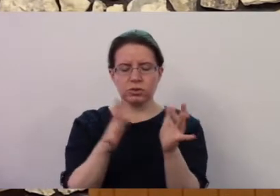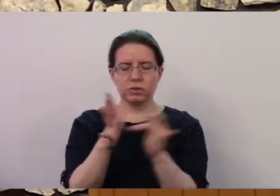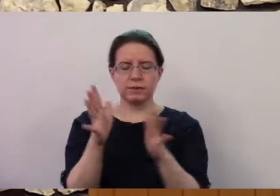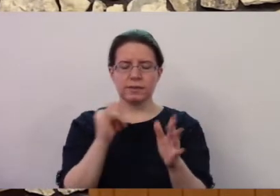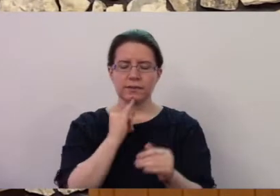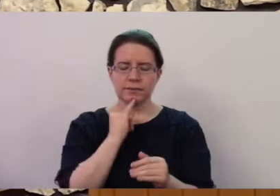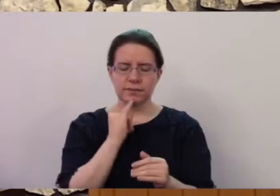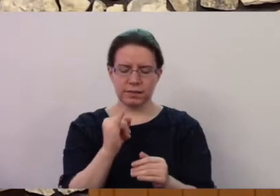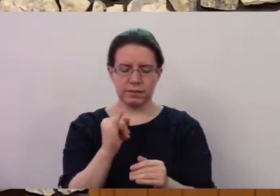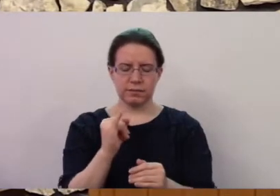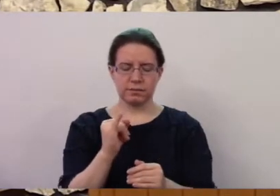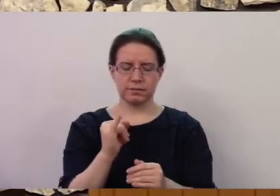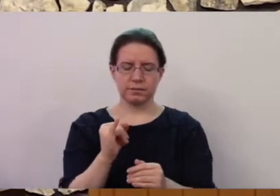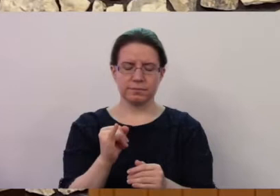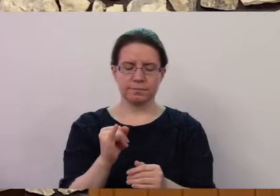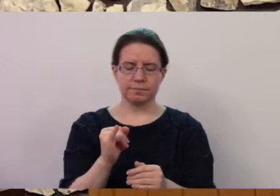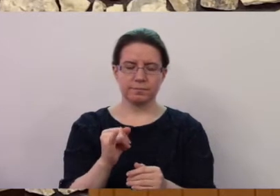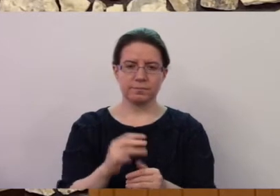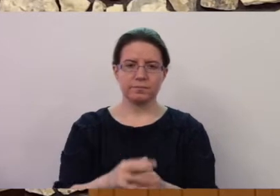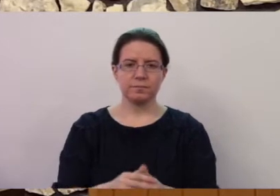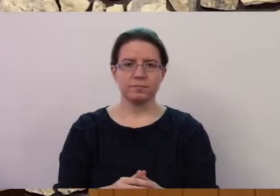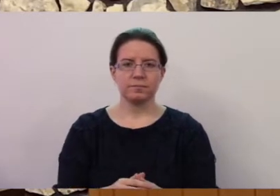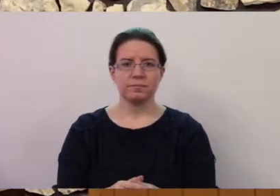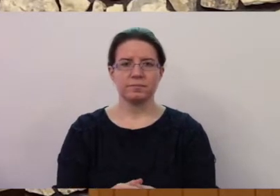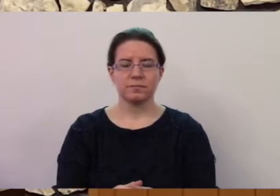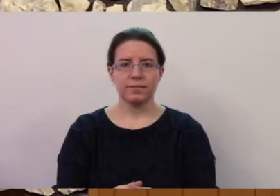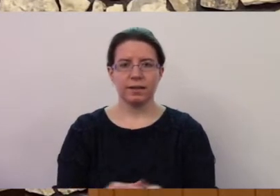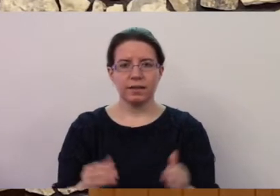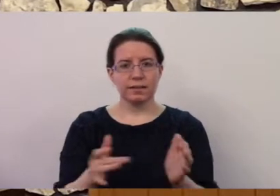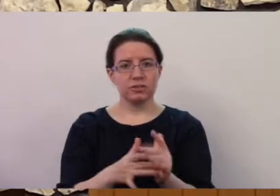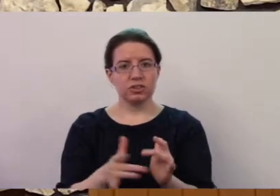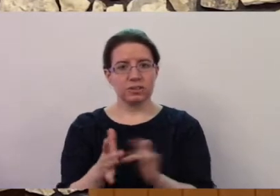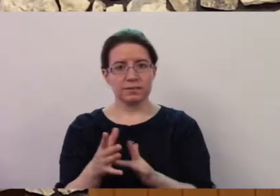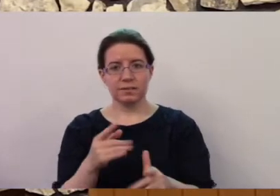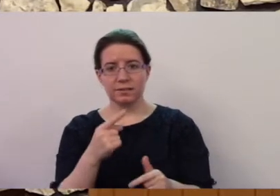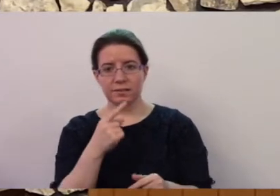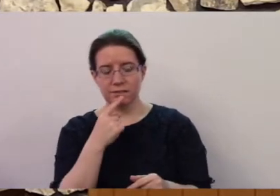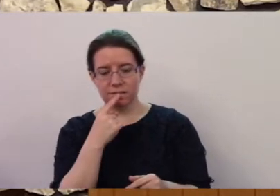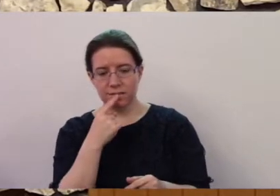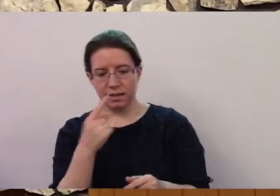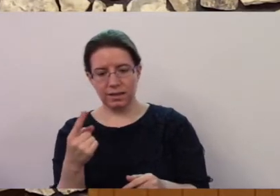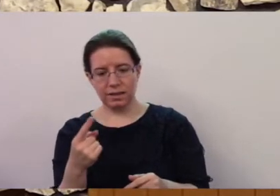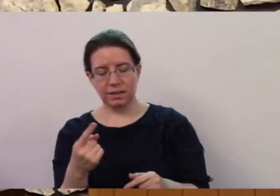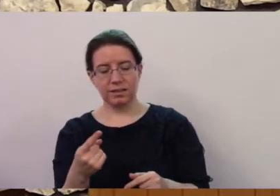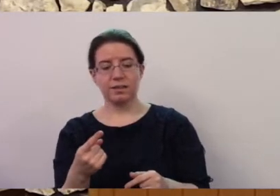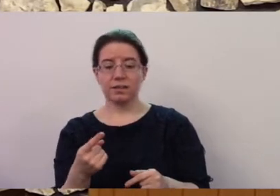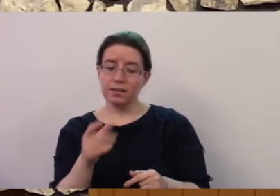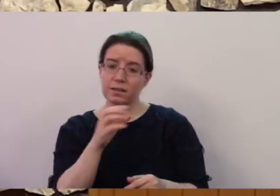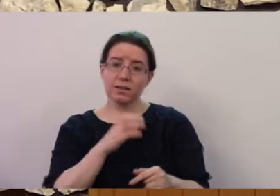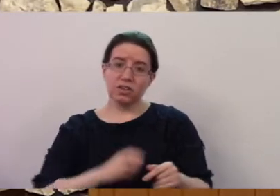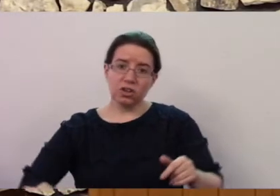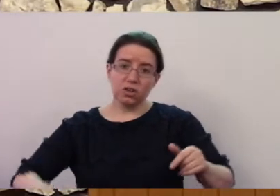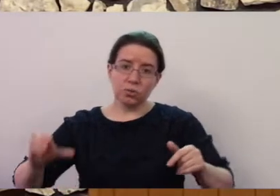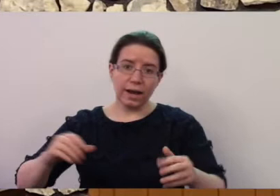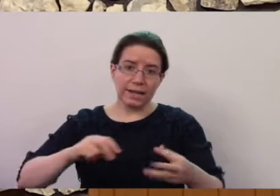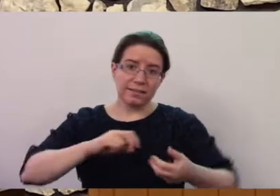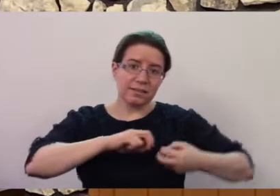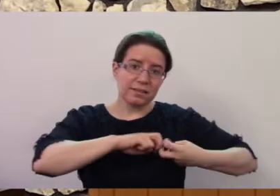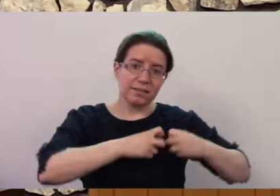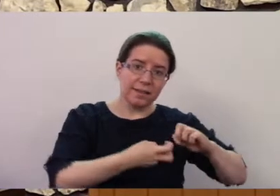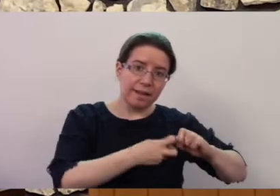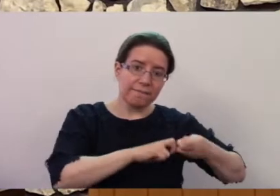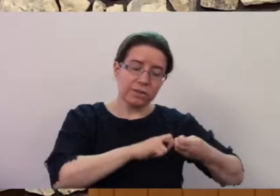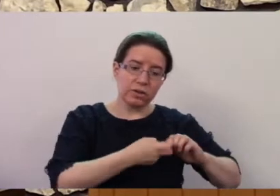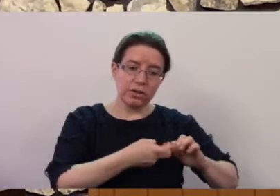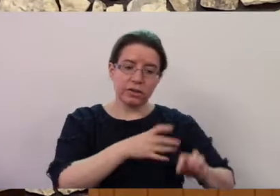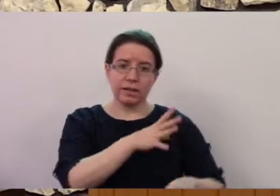Amen. Hallelujah. Oh, yes. And he said unto them, thus it is written, and thus it behooved Christ to suffer and to rise from the dead the